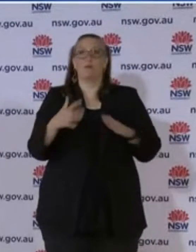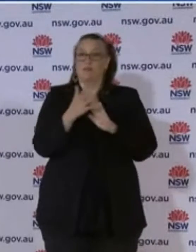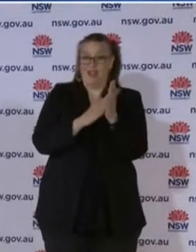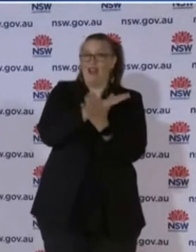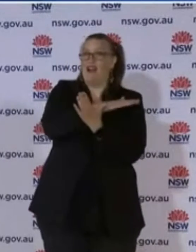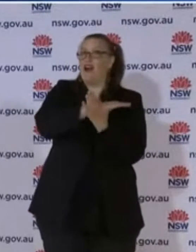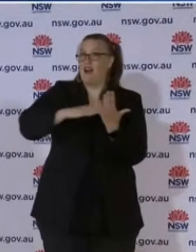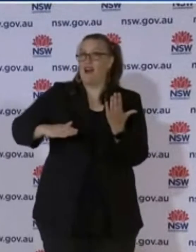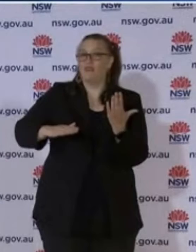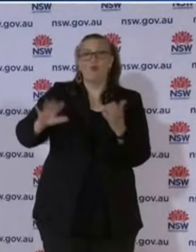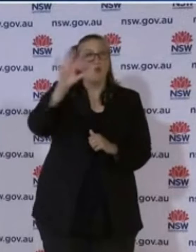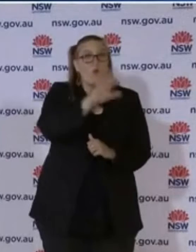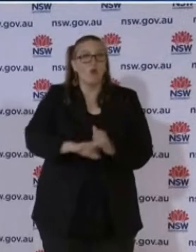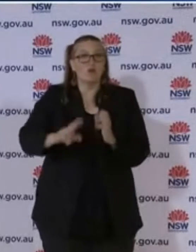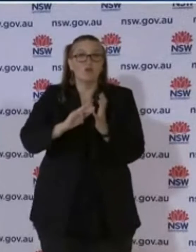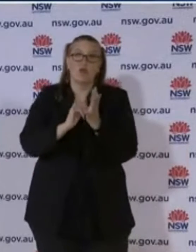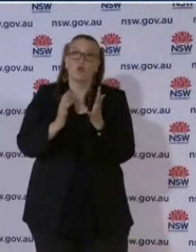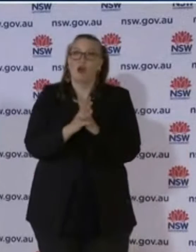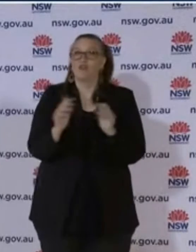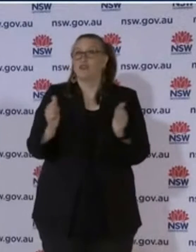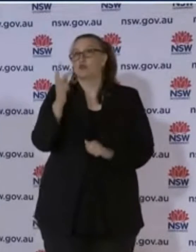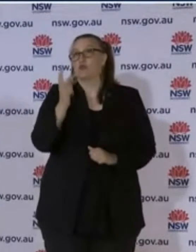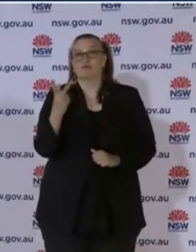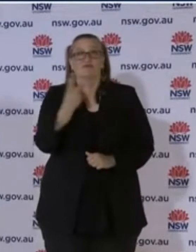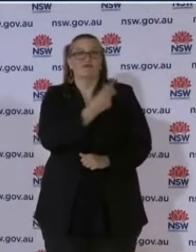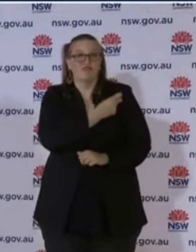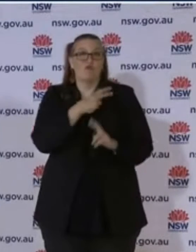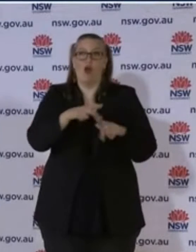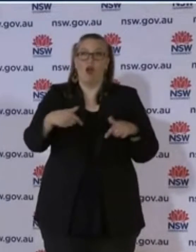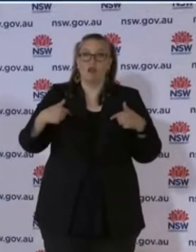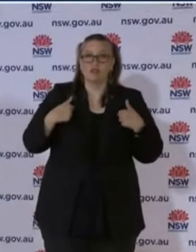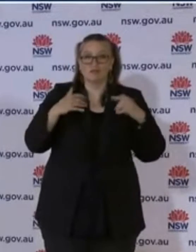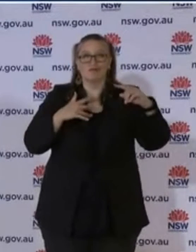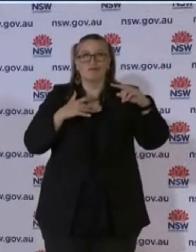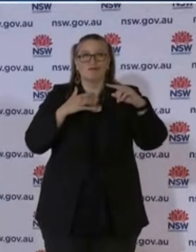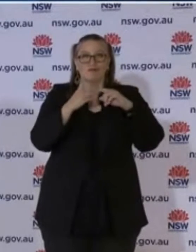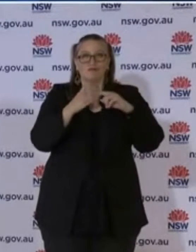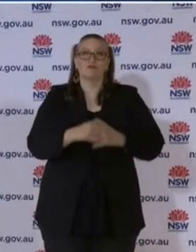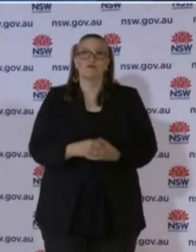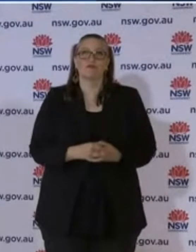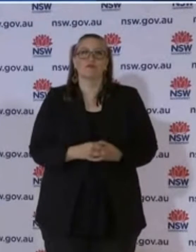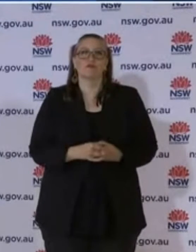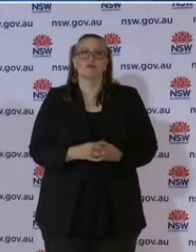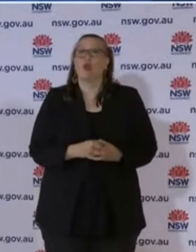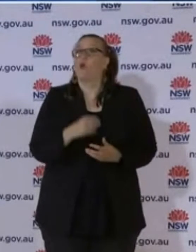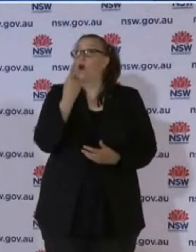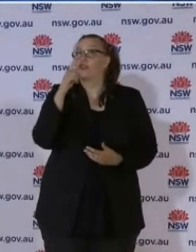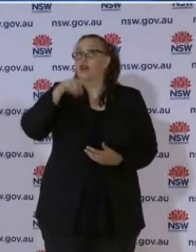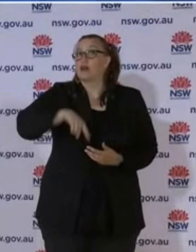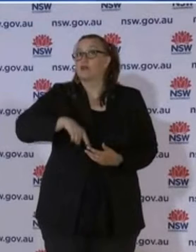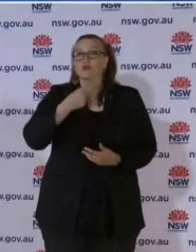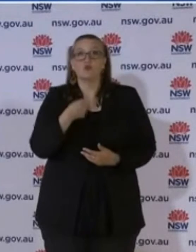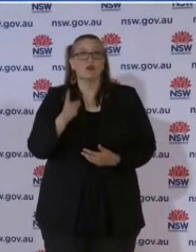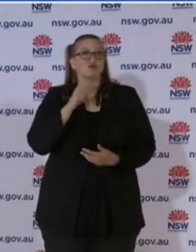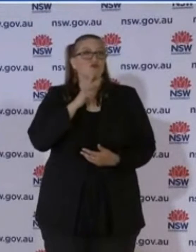to have those extra freedoms. To 8 p.m. last night, there were 1,218 cases of community transmission, and we extend